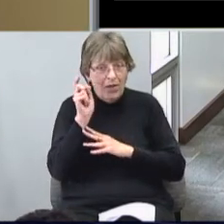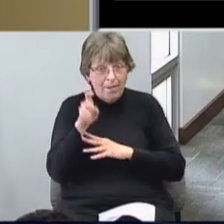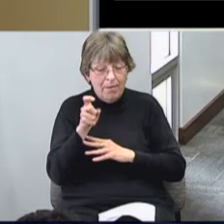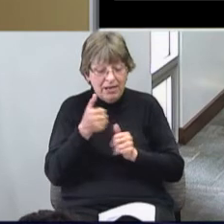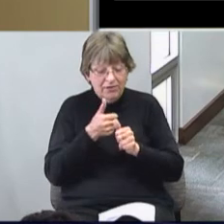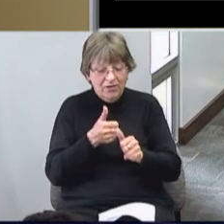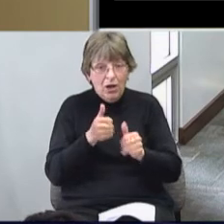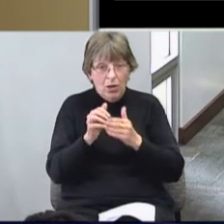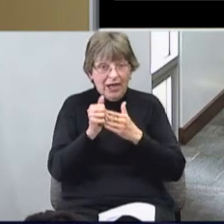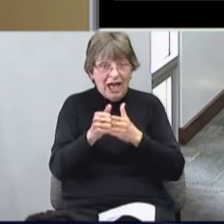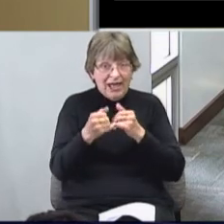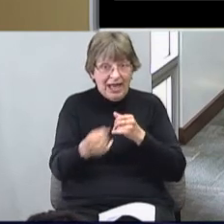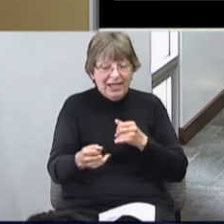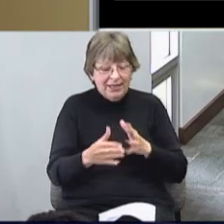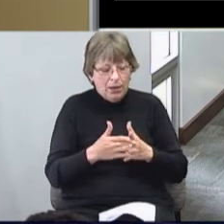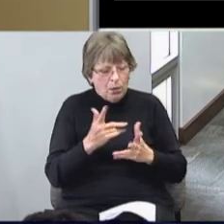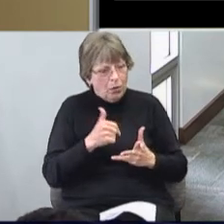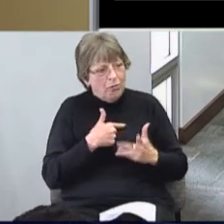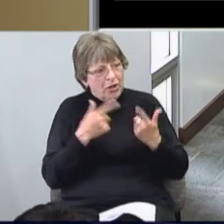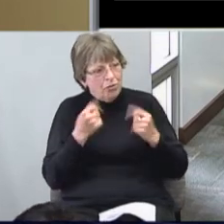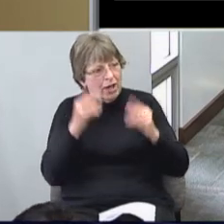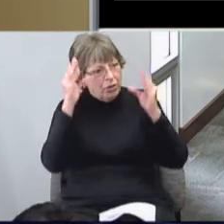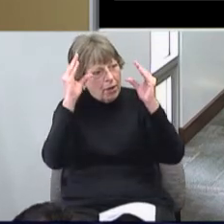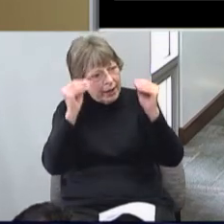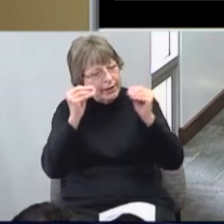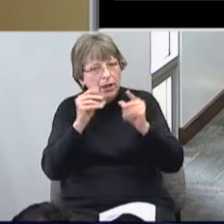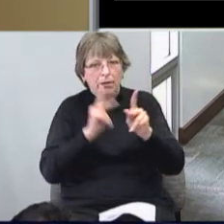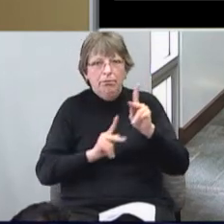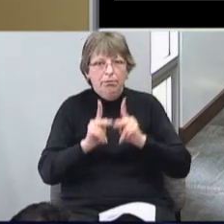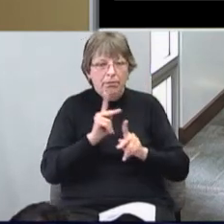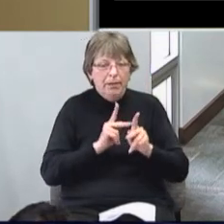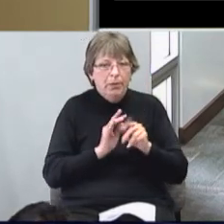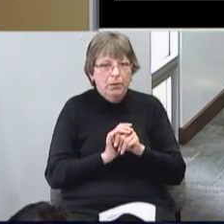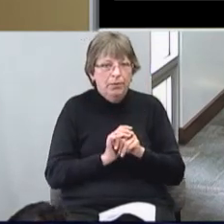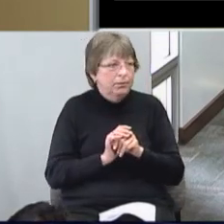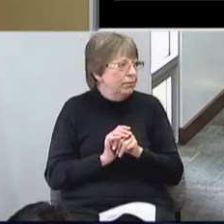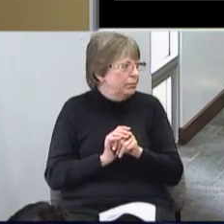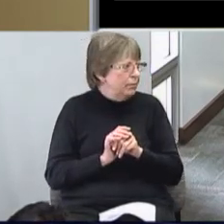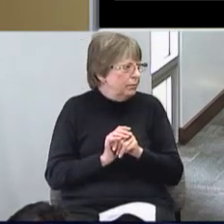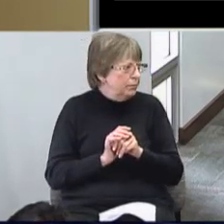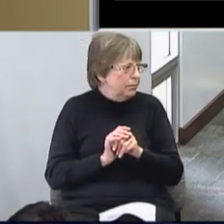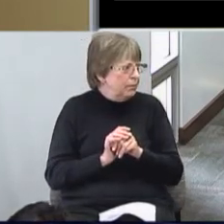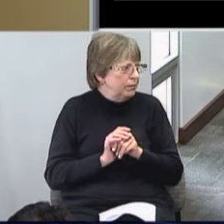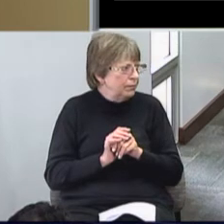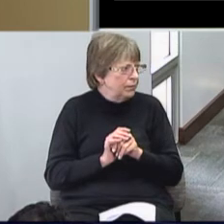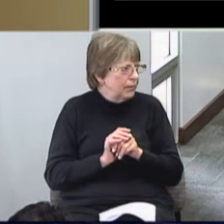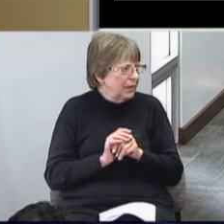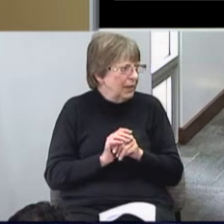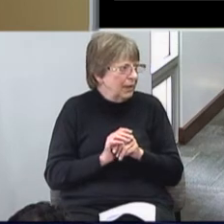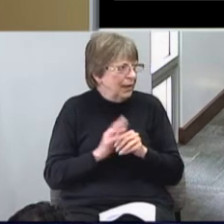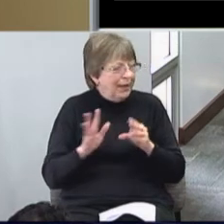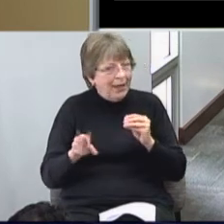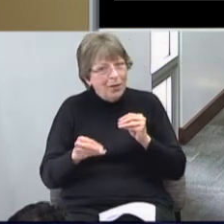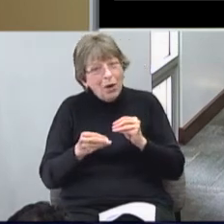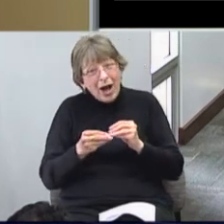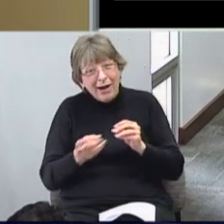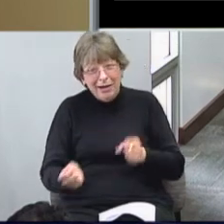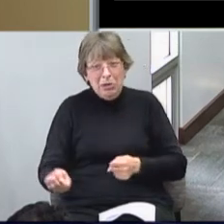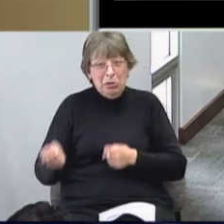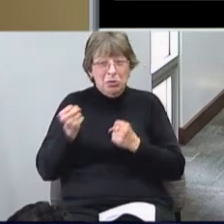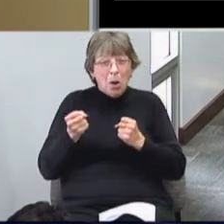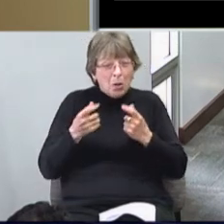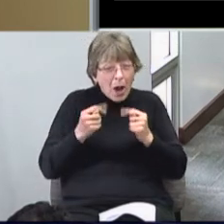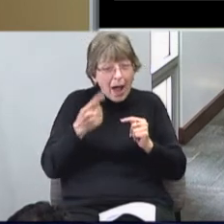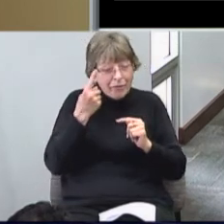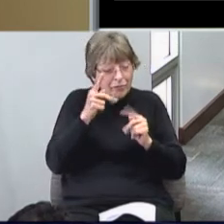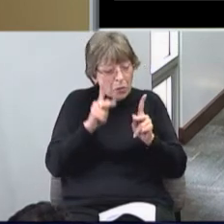We have been trying to educate people, putting forth a little bit stronger effort to educate people that they live in the district.